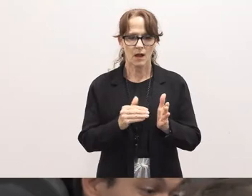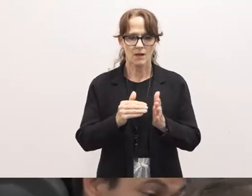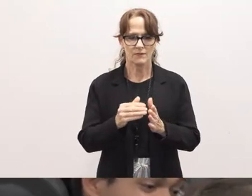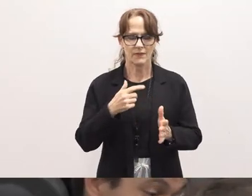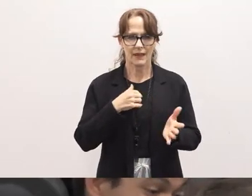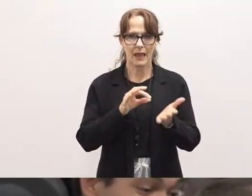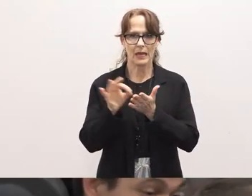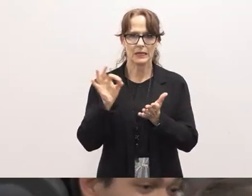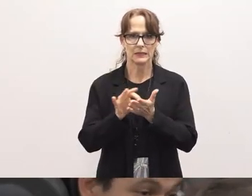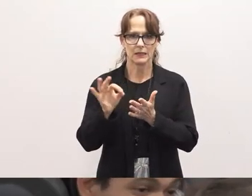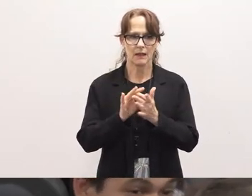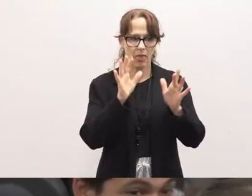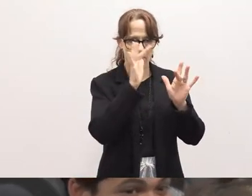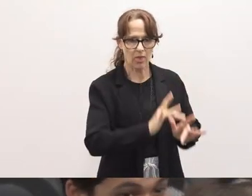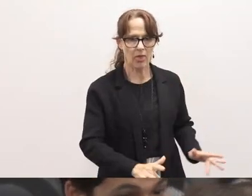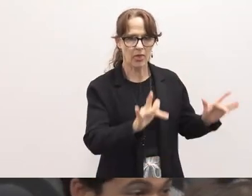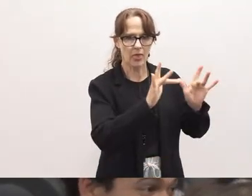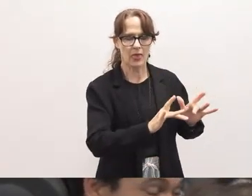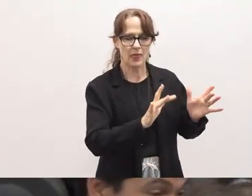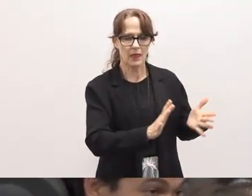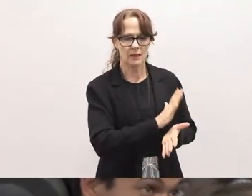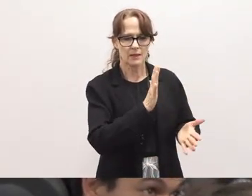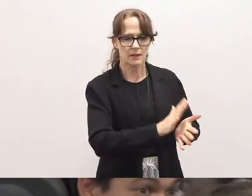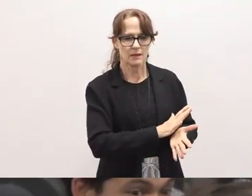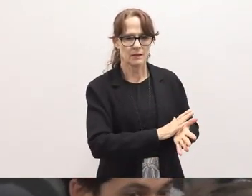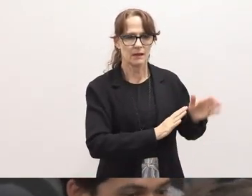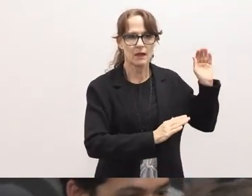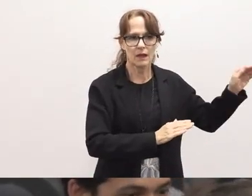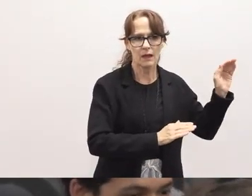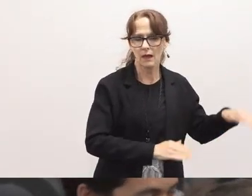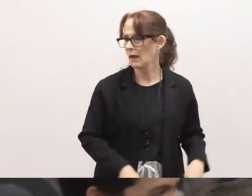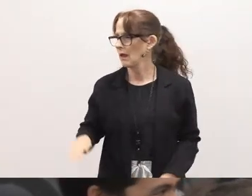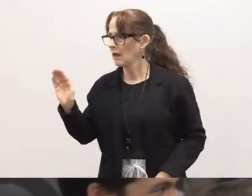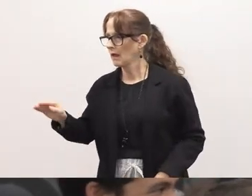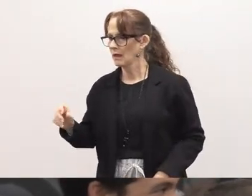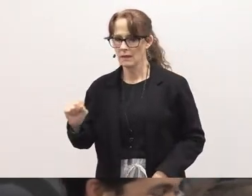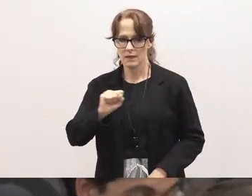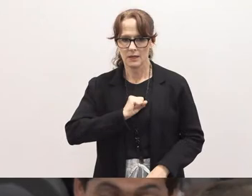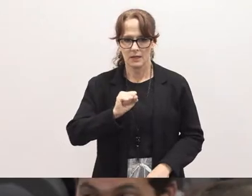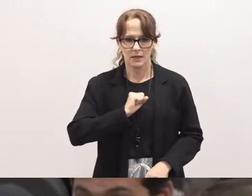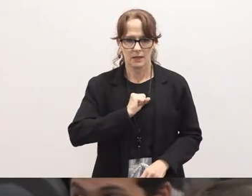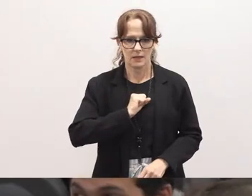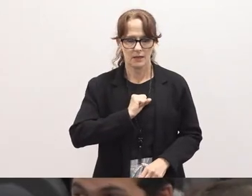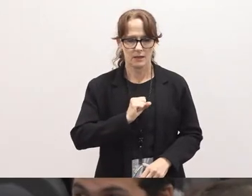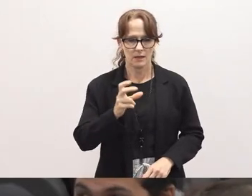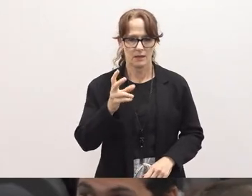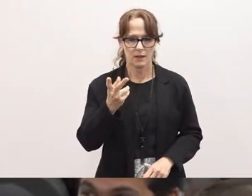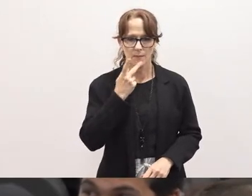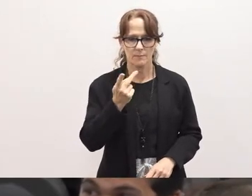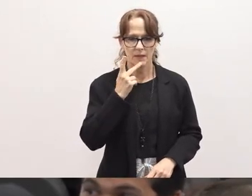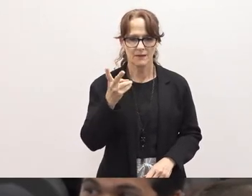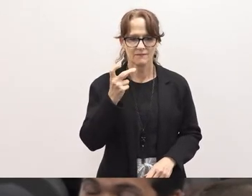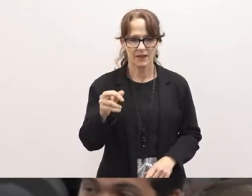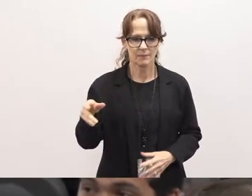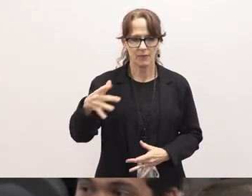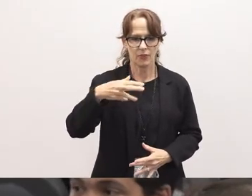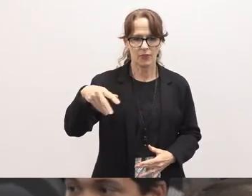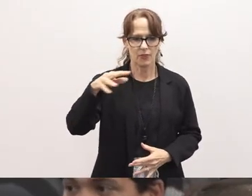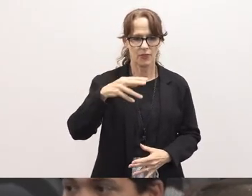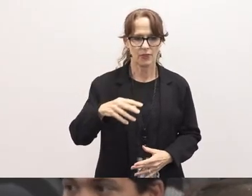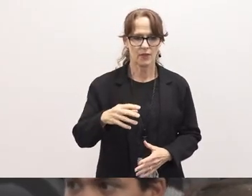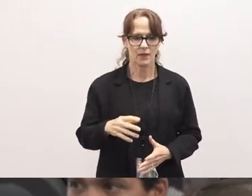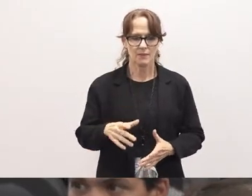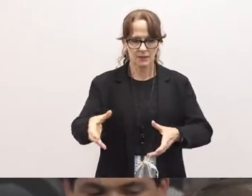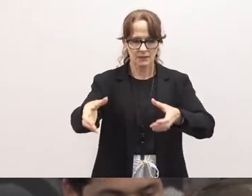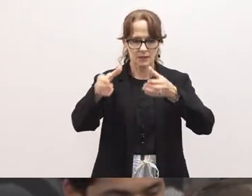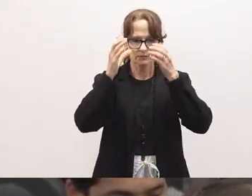have found empty dispensers and commiserated with my classmates, coughing from the pink vapor coming from around the corner. Being a